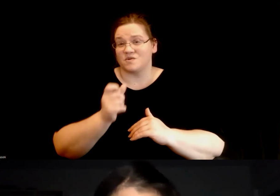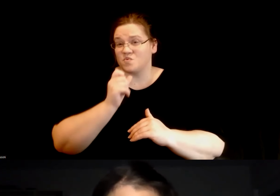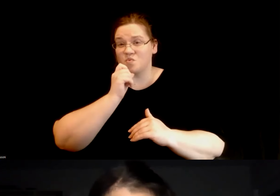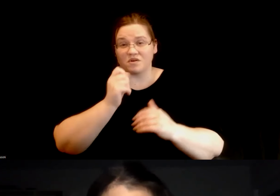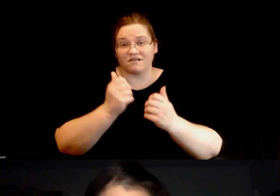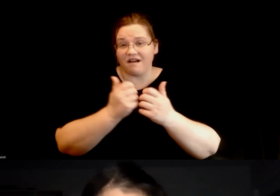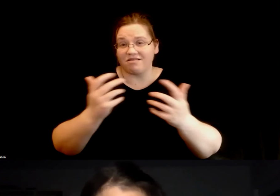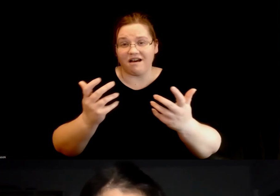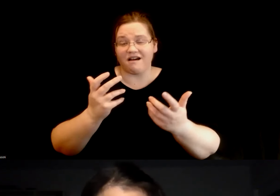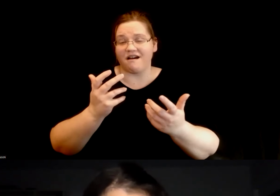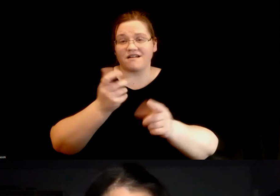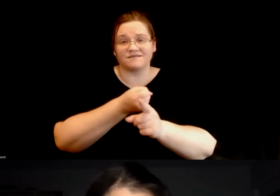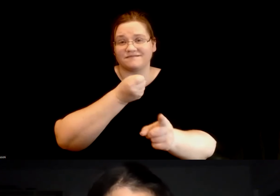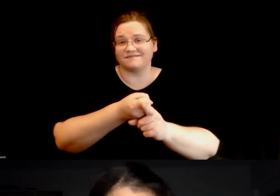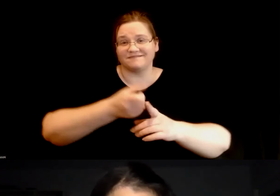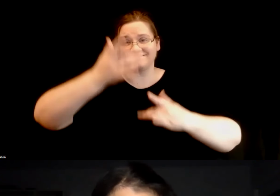in specifically the